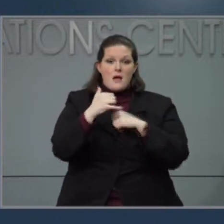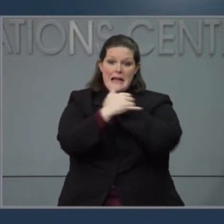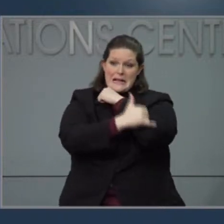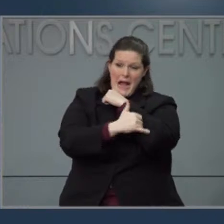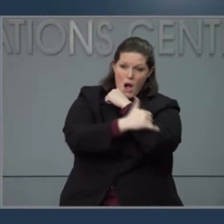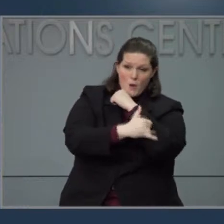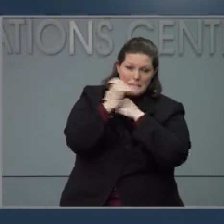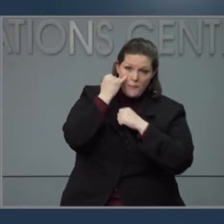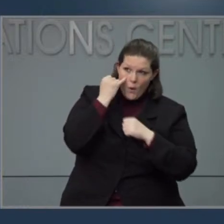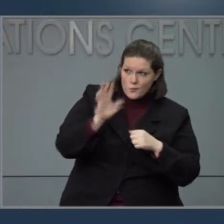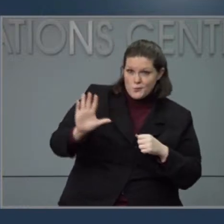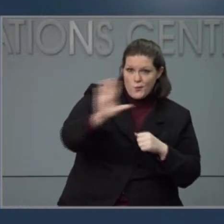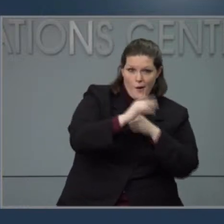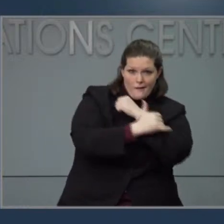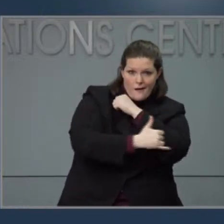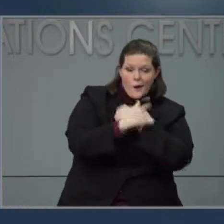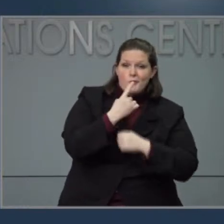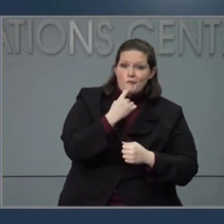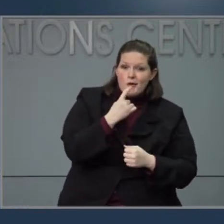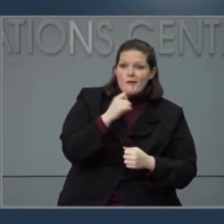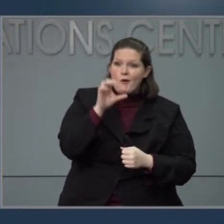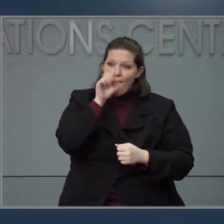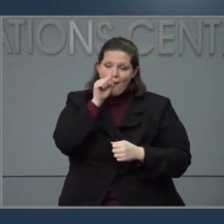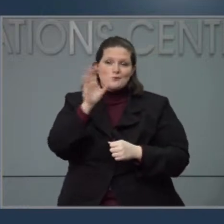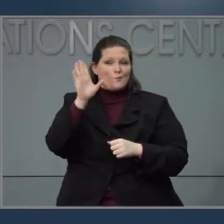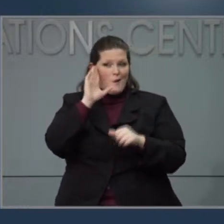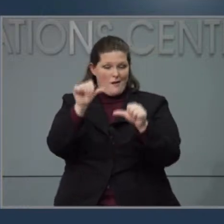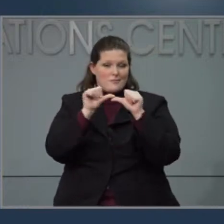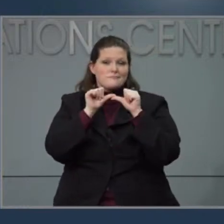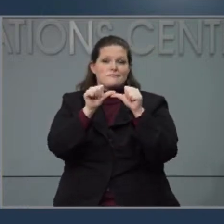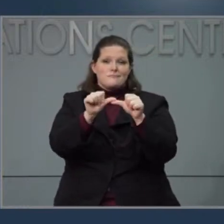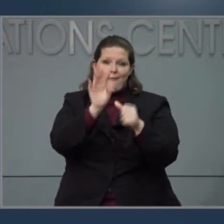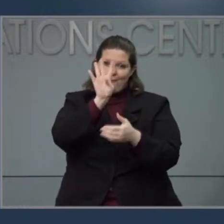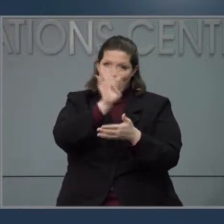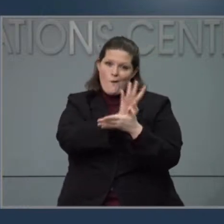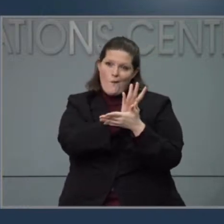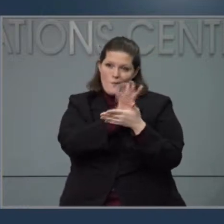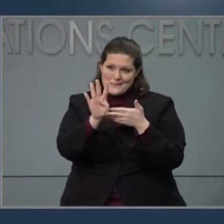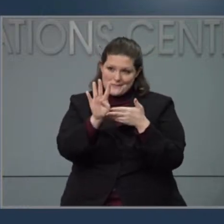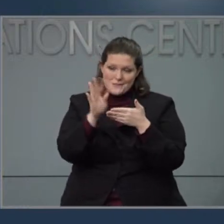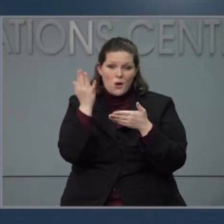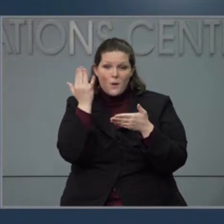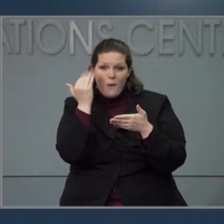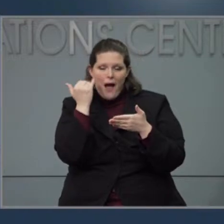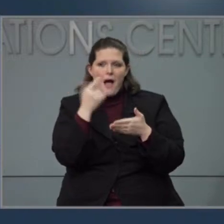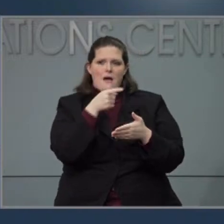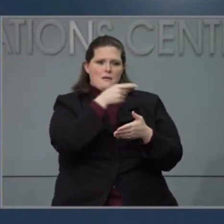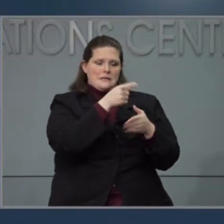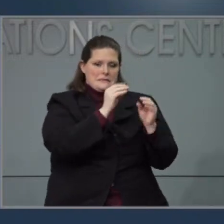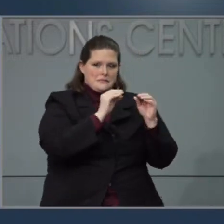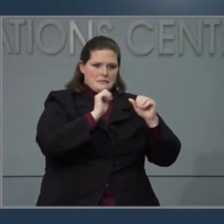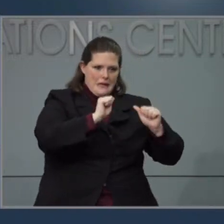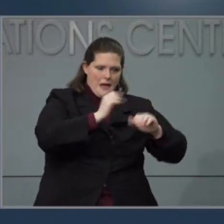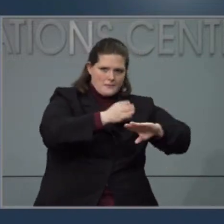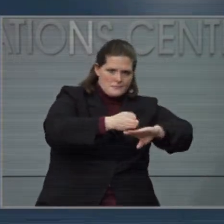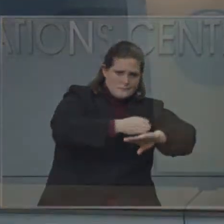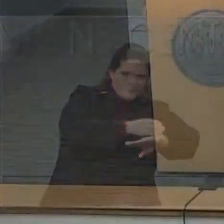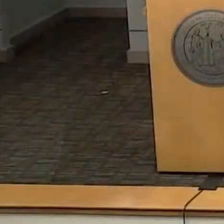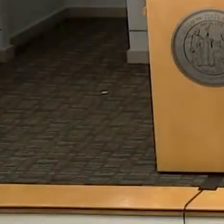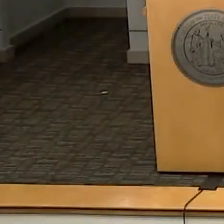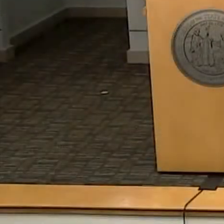for red or orange tiers will stay in those tiers for at least 4 weeks to give them time to make